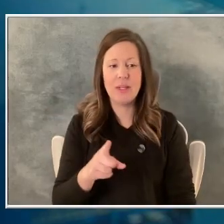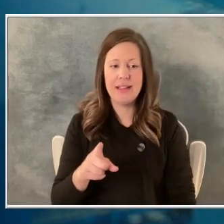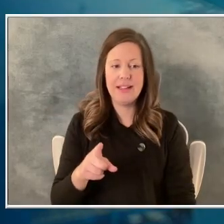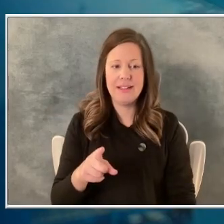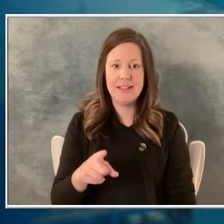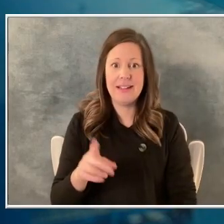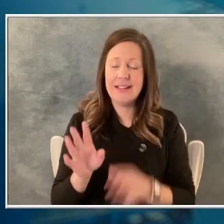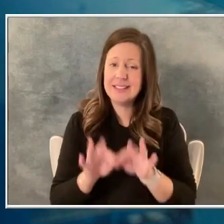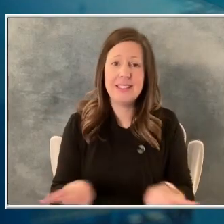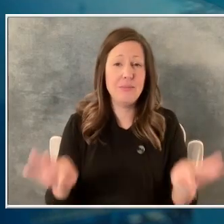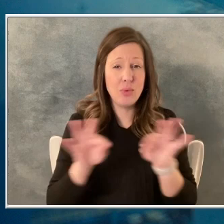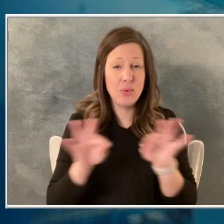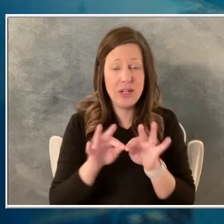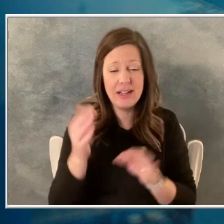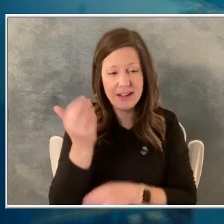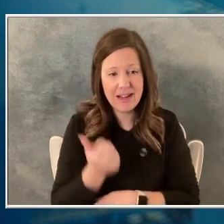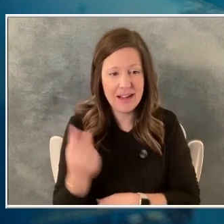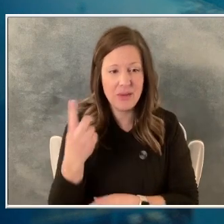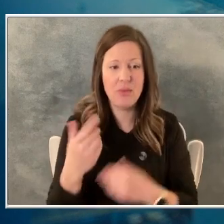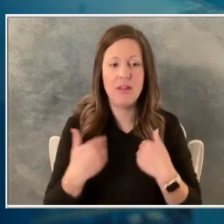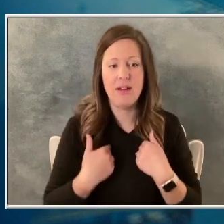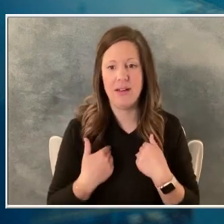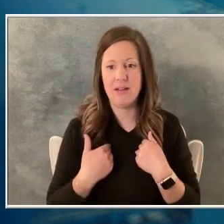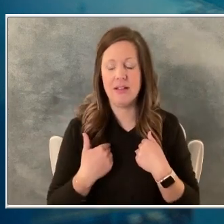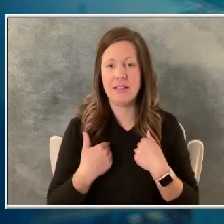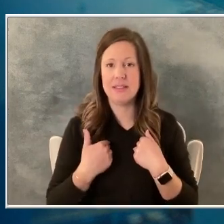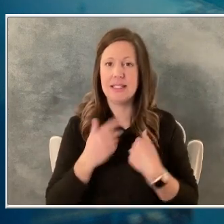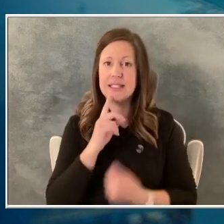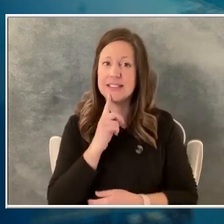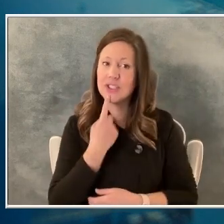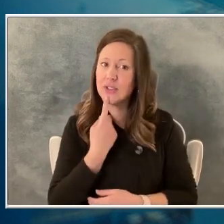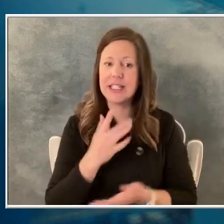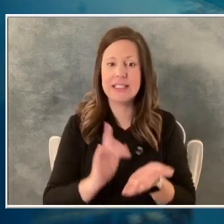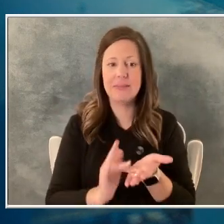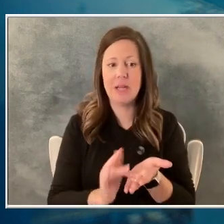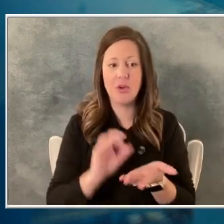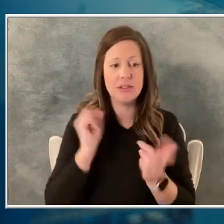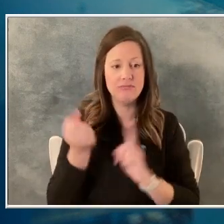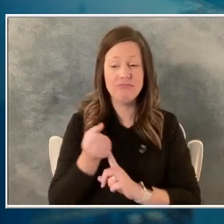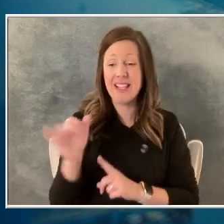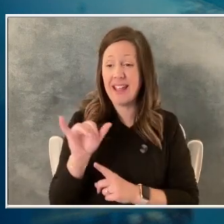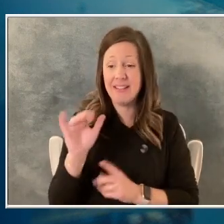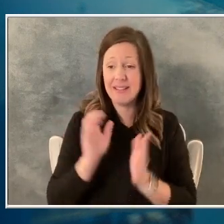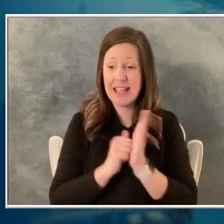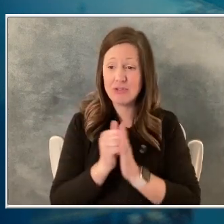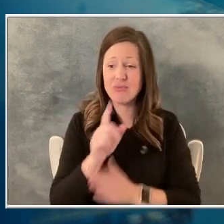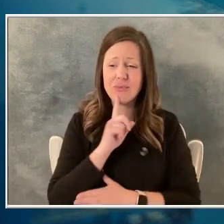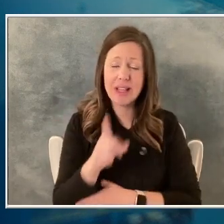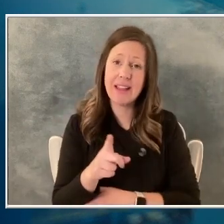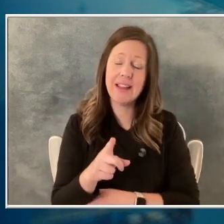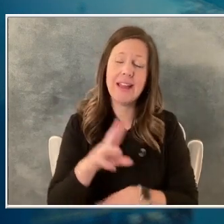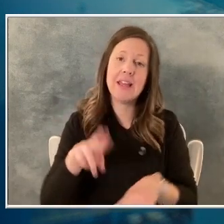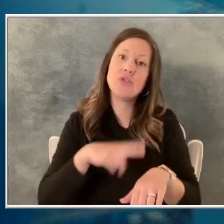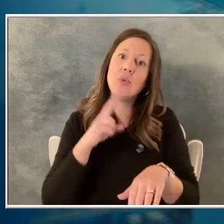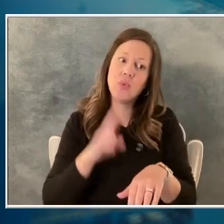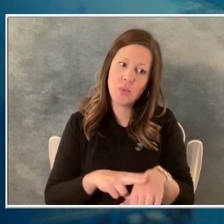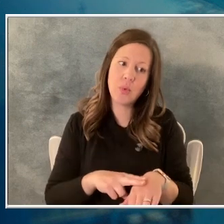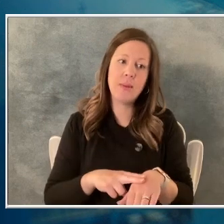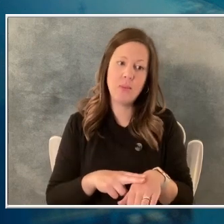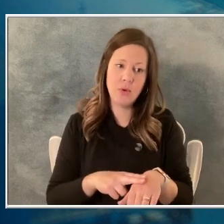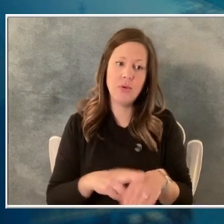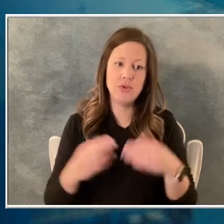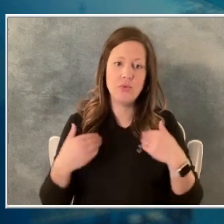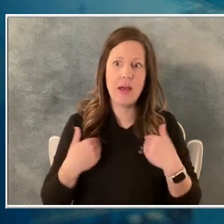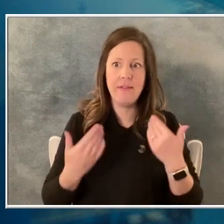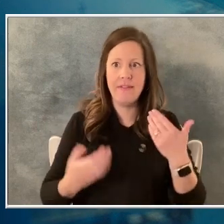Anybody who has a serious medical condition like cancer, it's absolutely normal to have emotions. It's